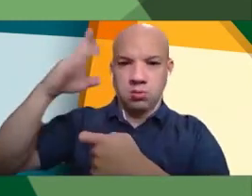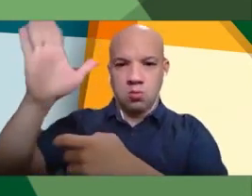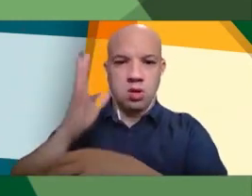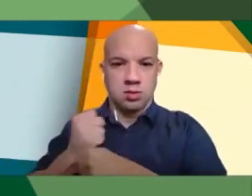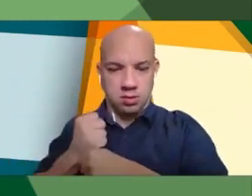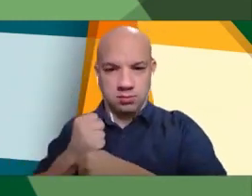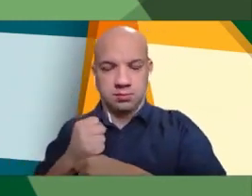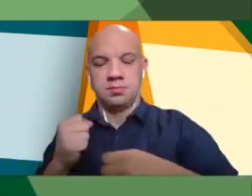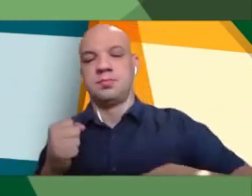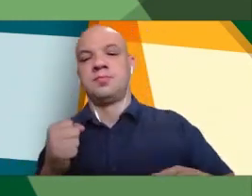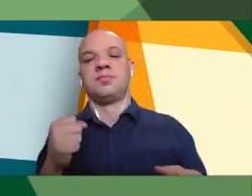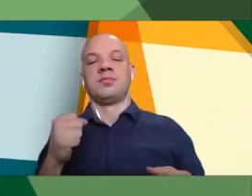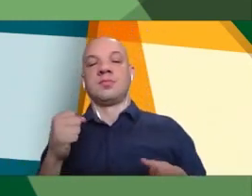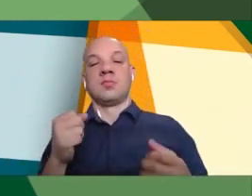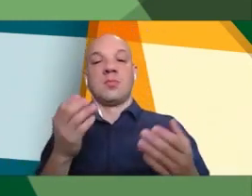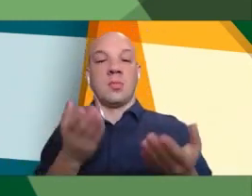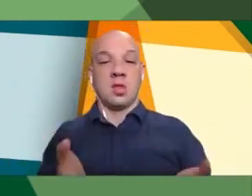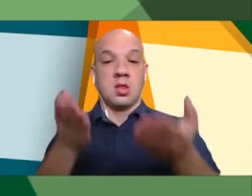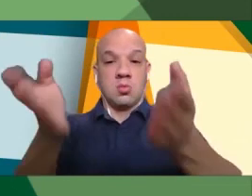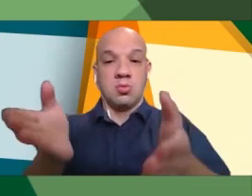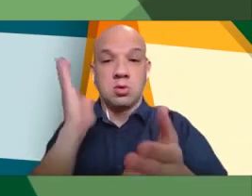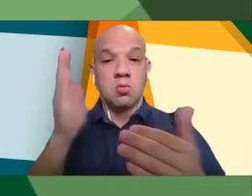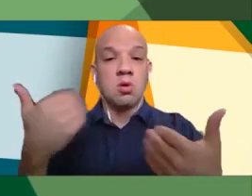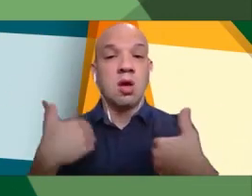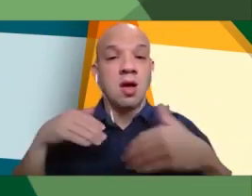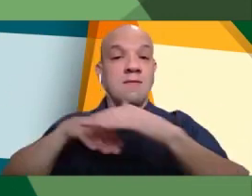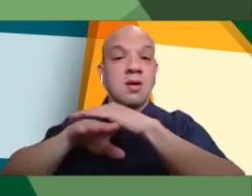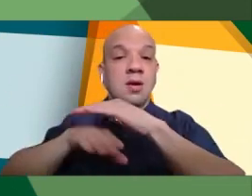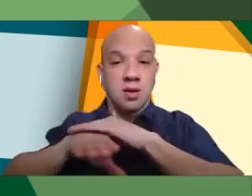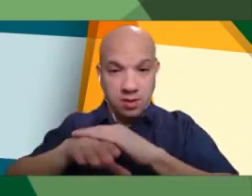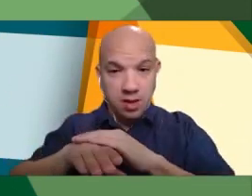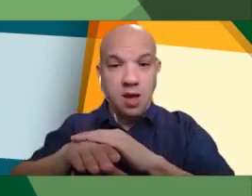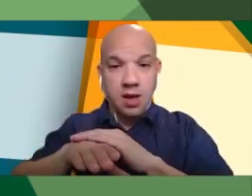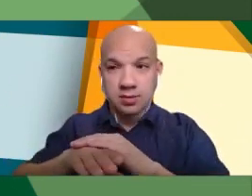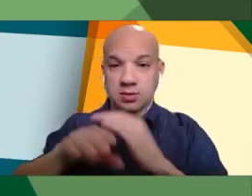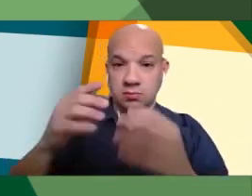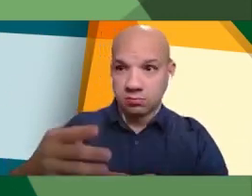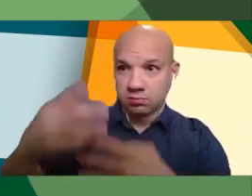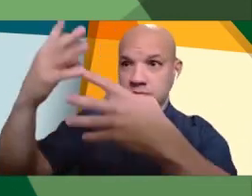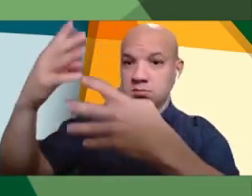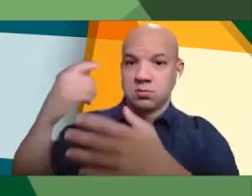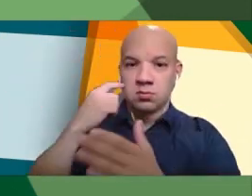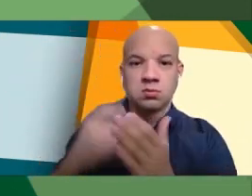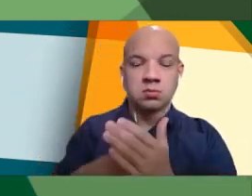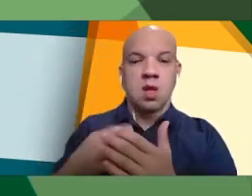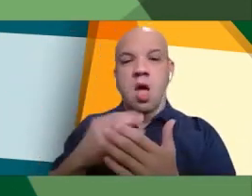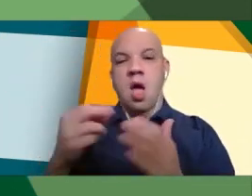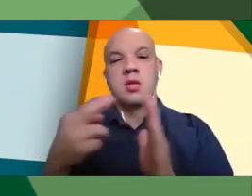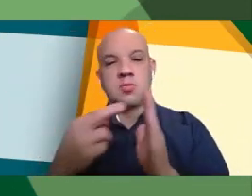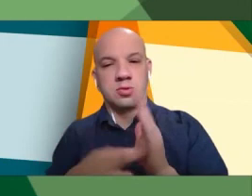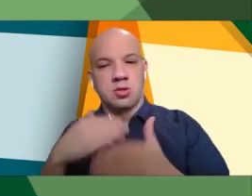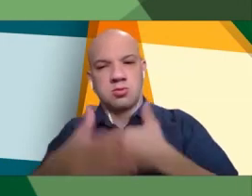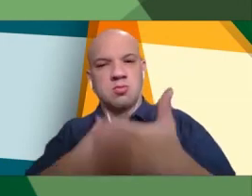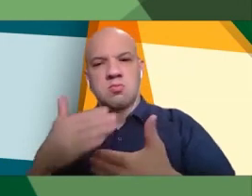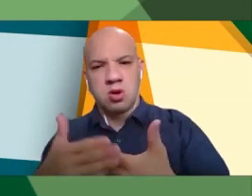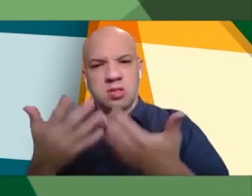The proposer will receive access to submit the electronic proposals after registration process is completed